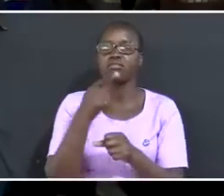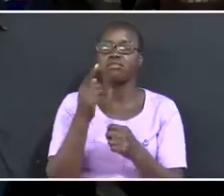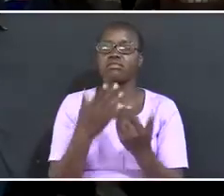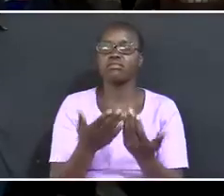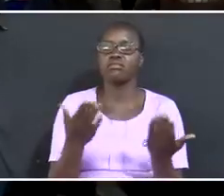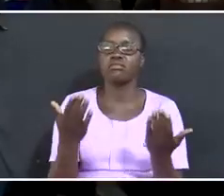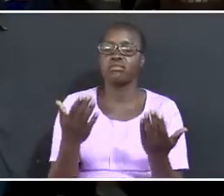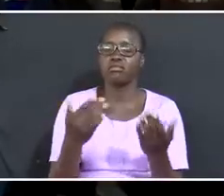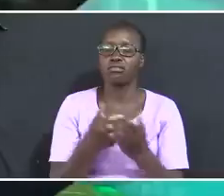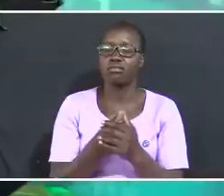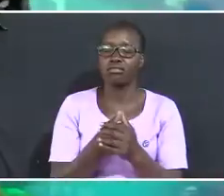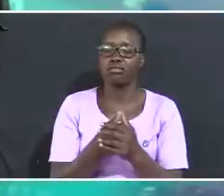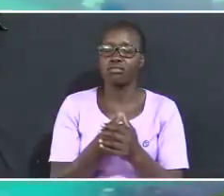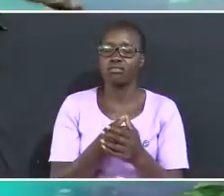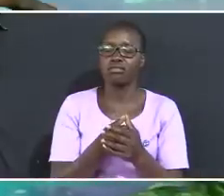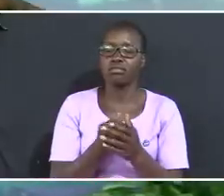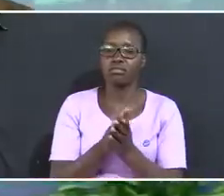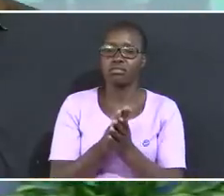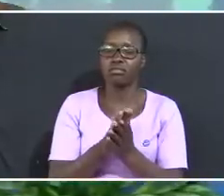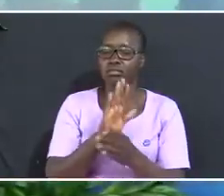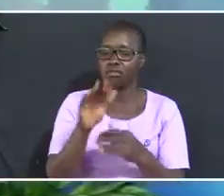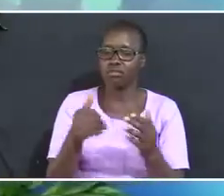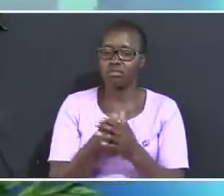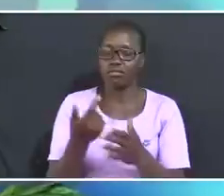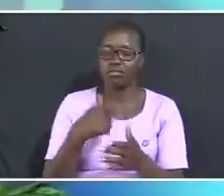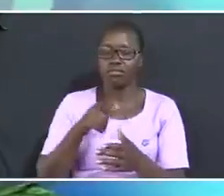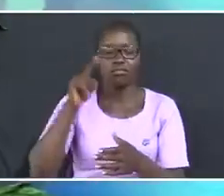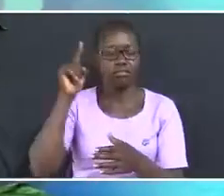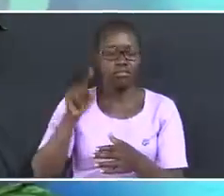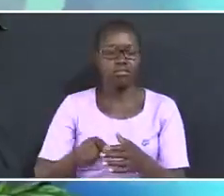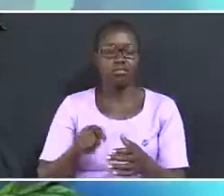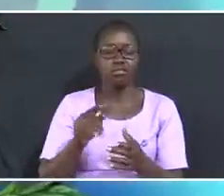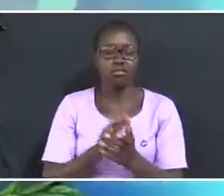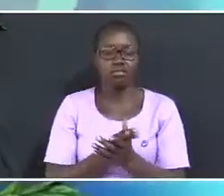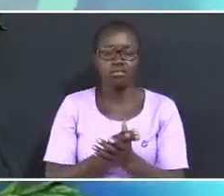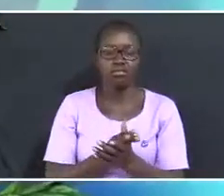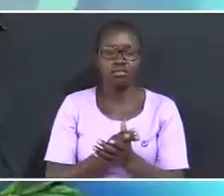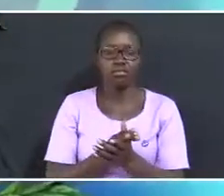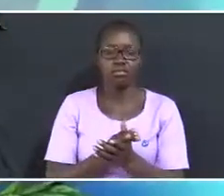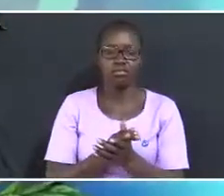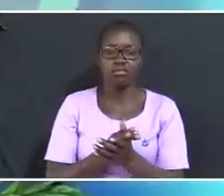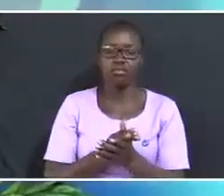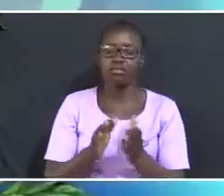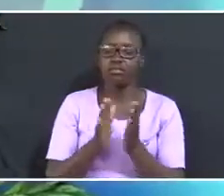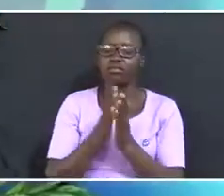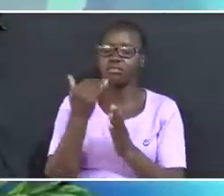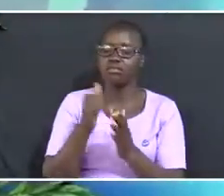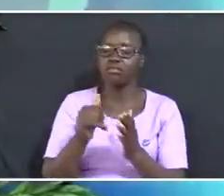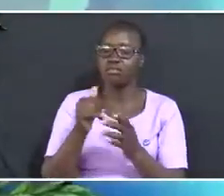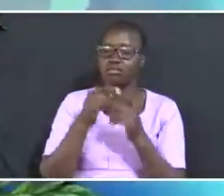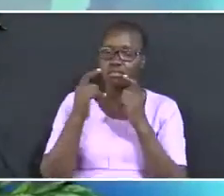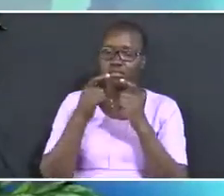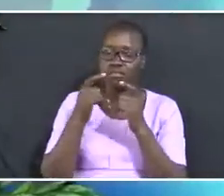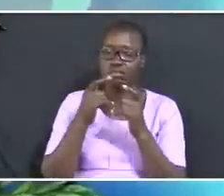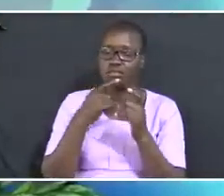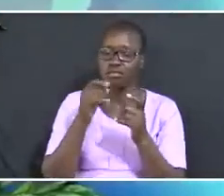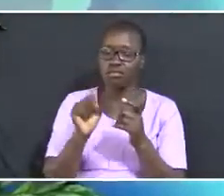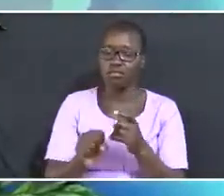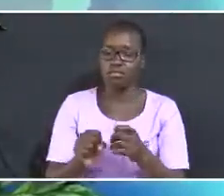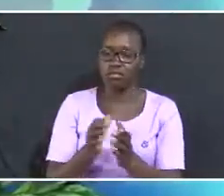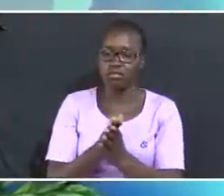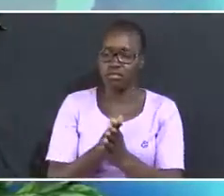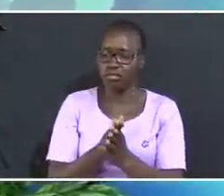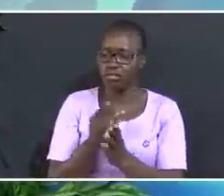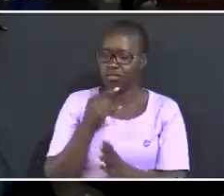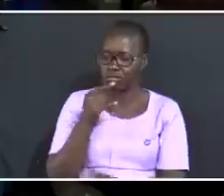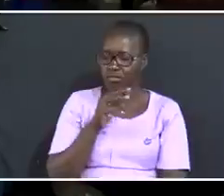thing. All of us are leveled by sin. So he says to them